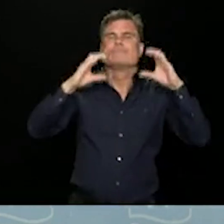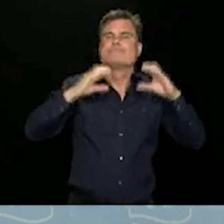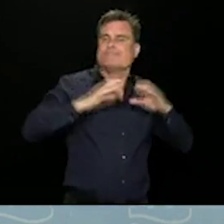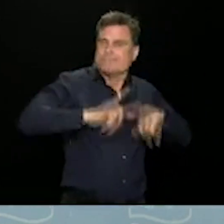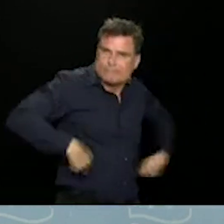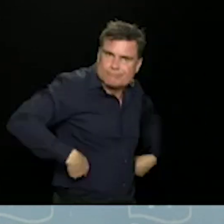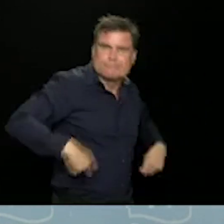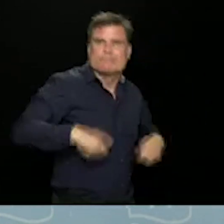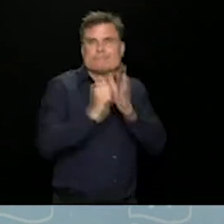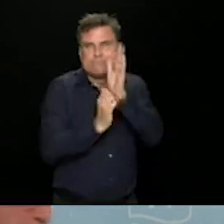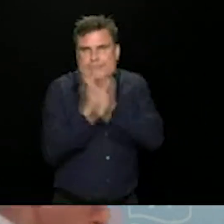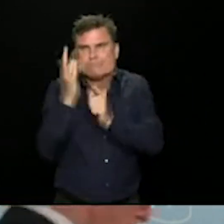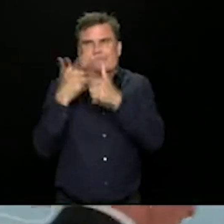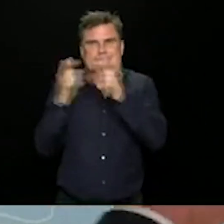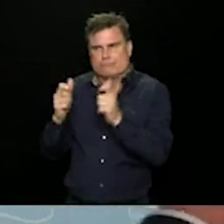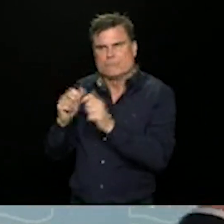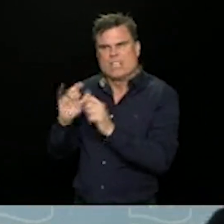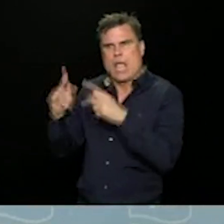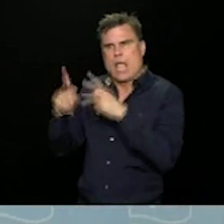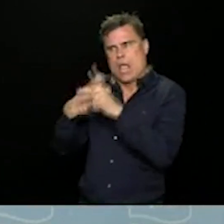happens.